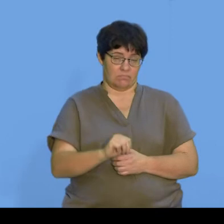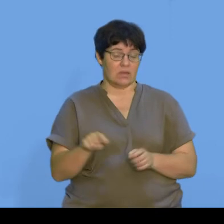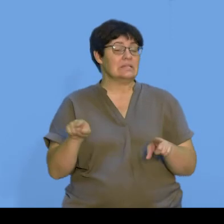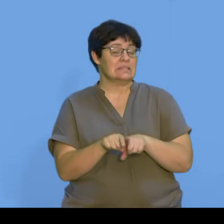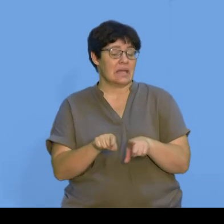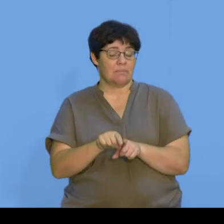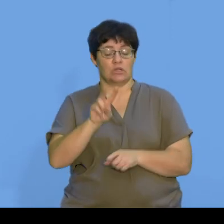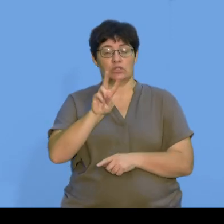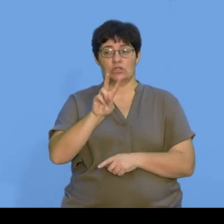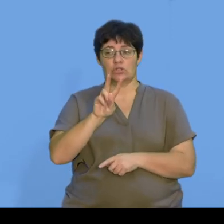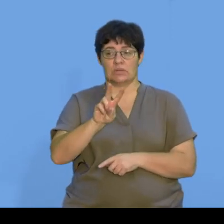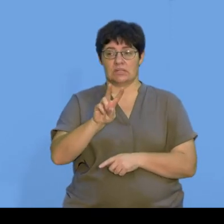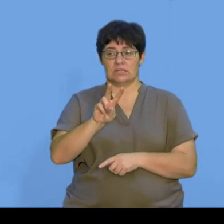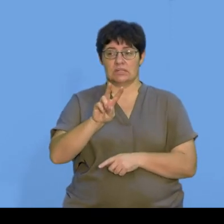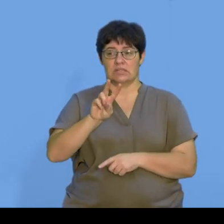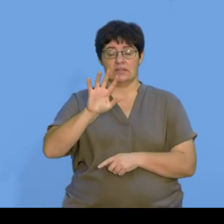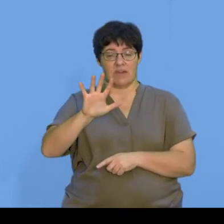also have